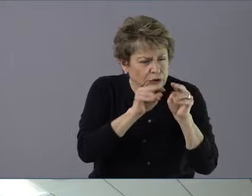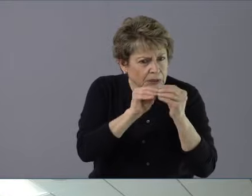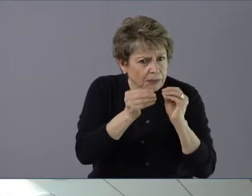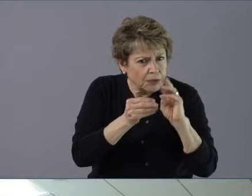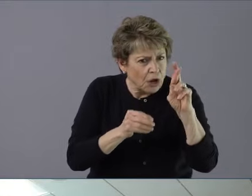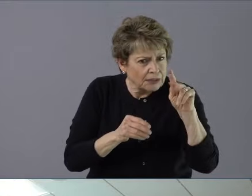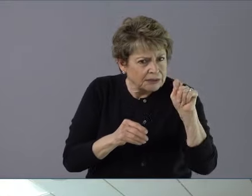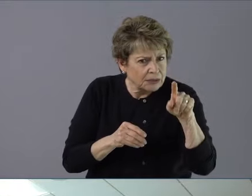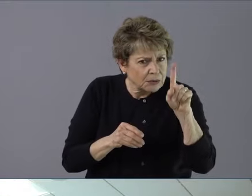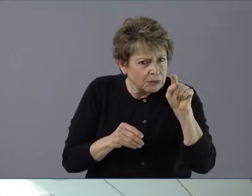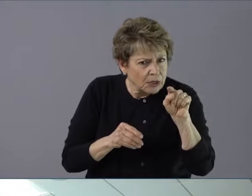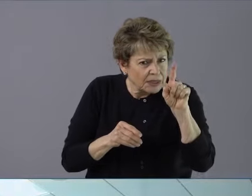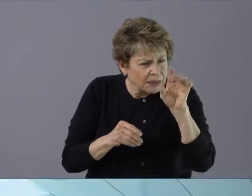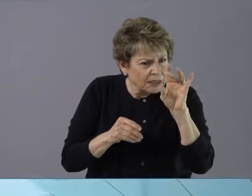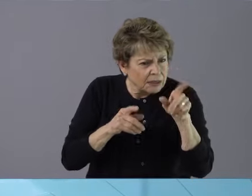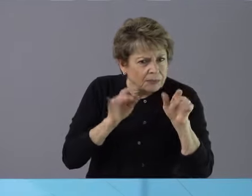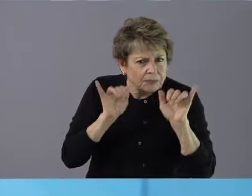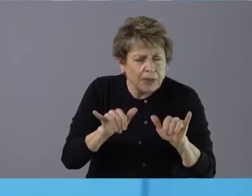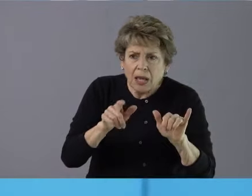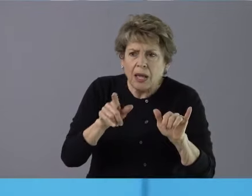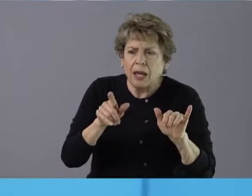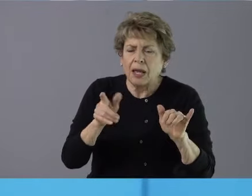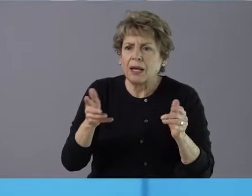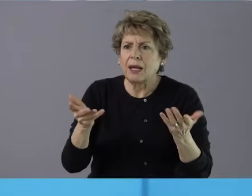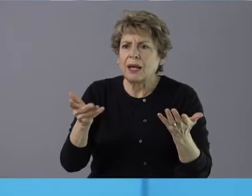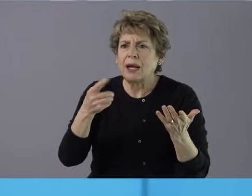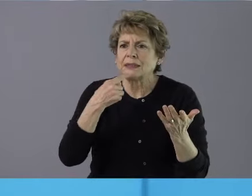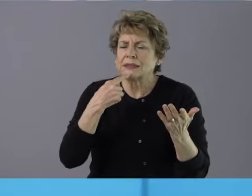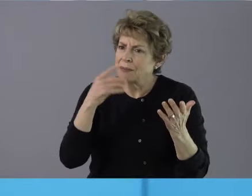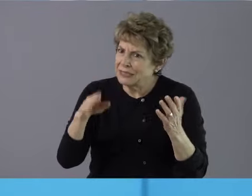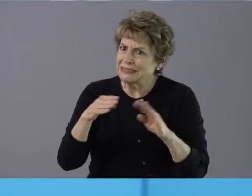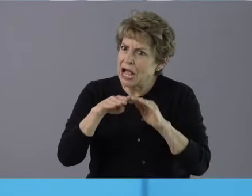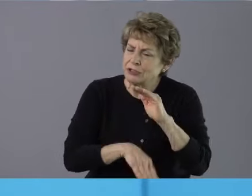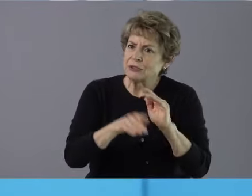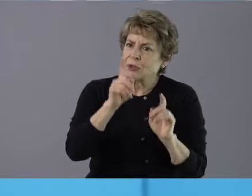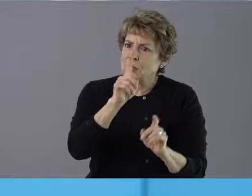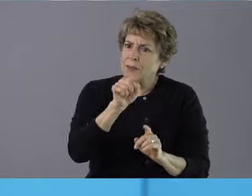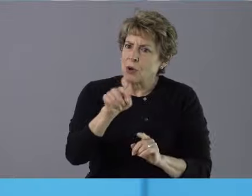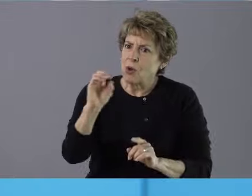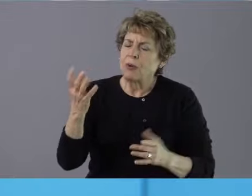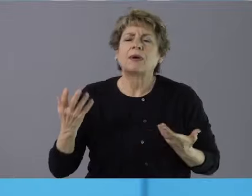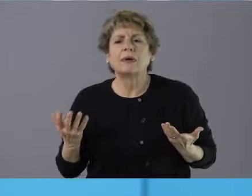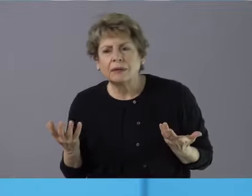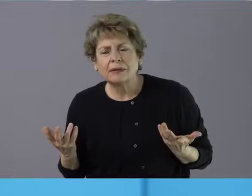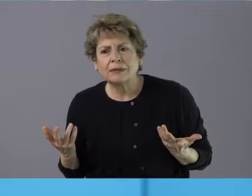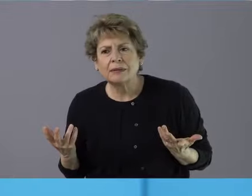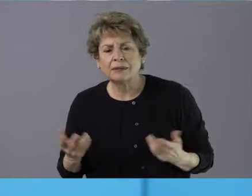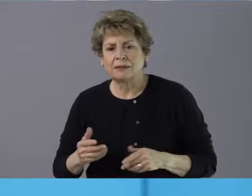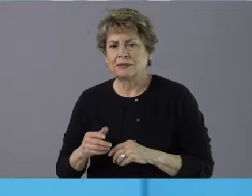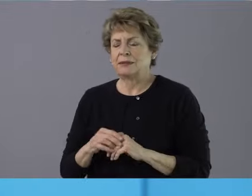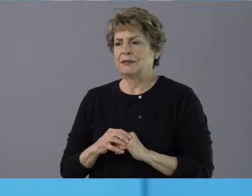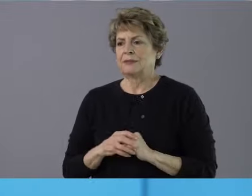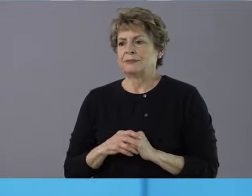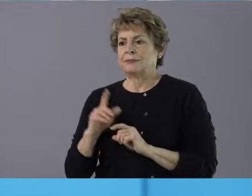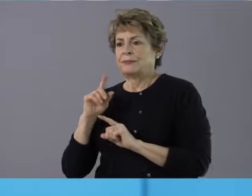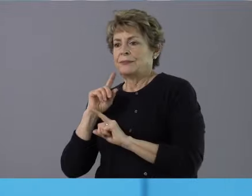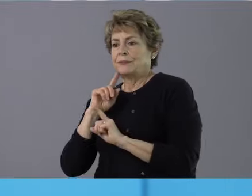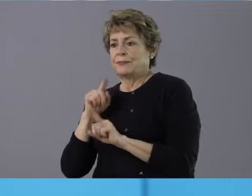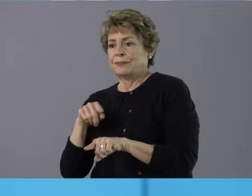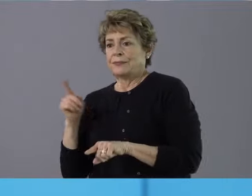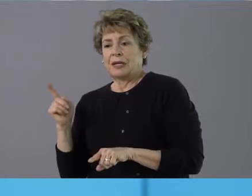to watch. I mean, and the metrics move, and we did not have the spike in cases that we have